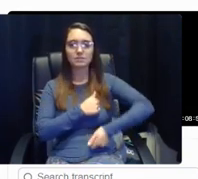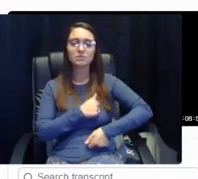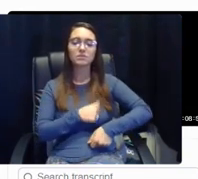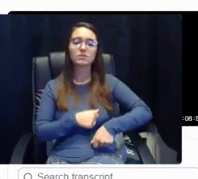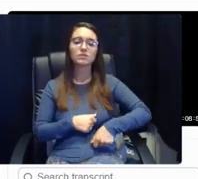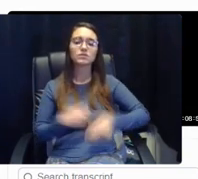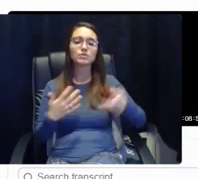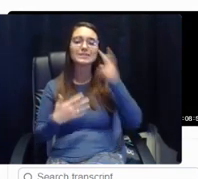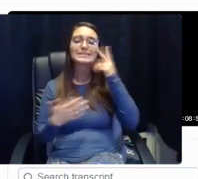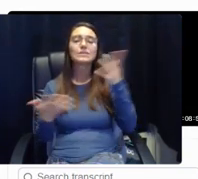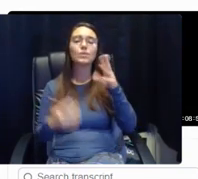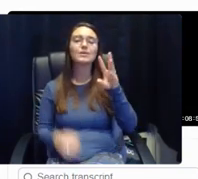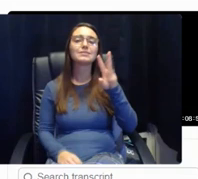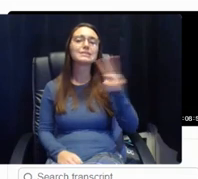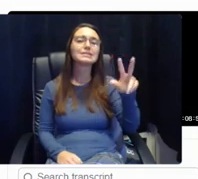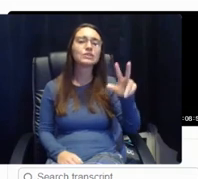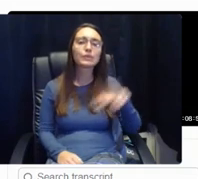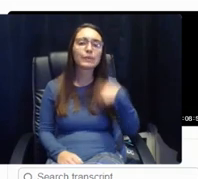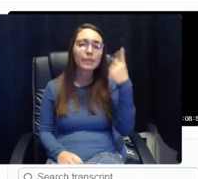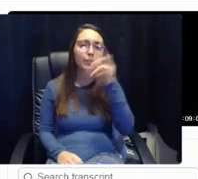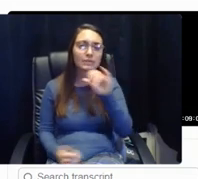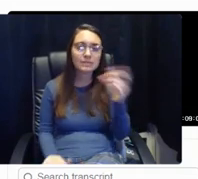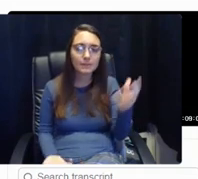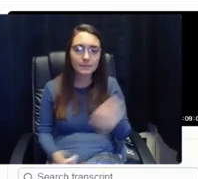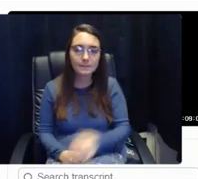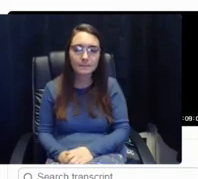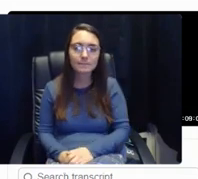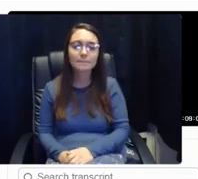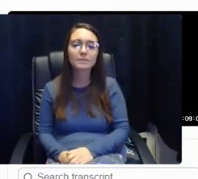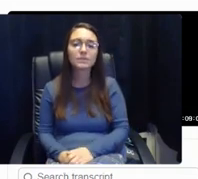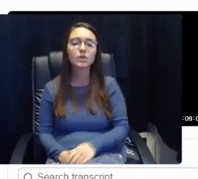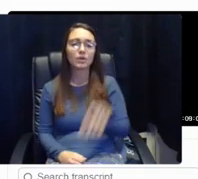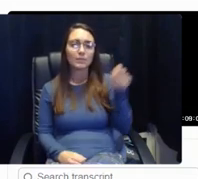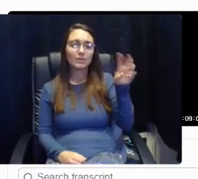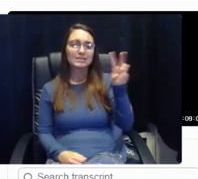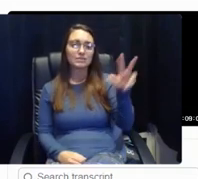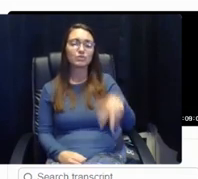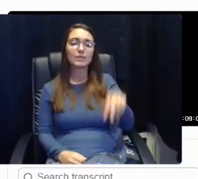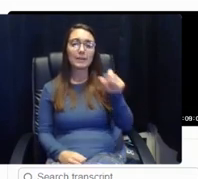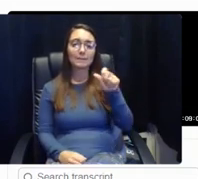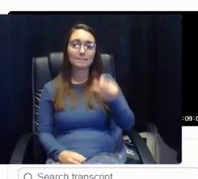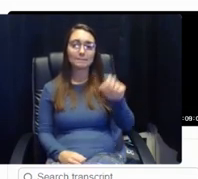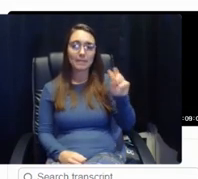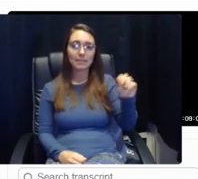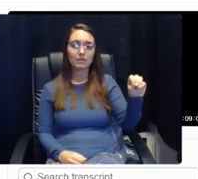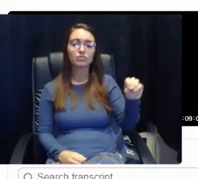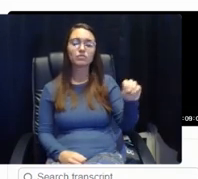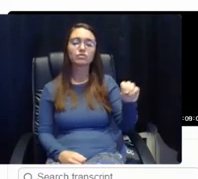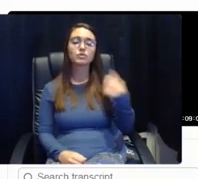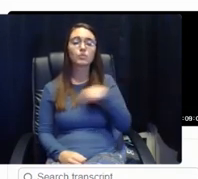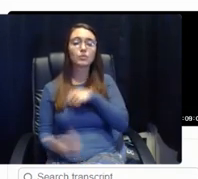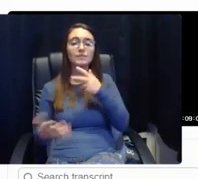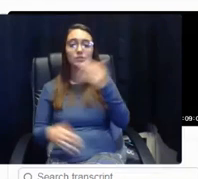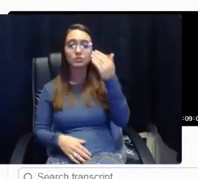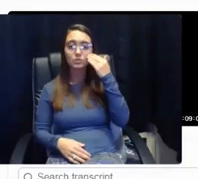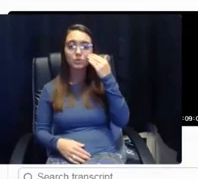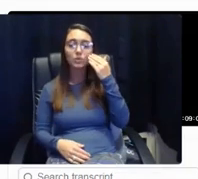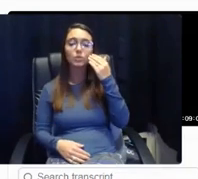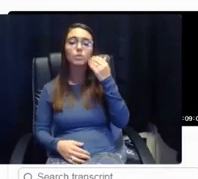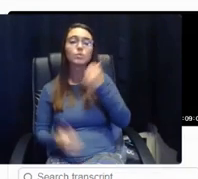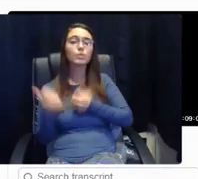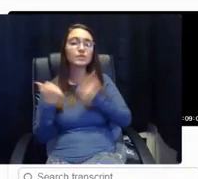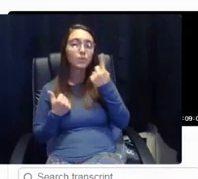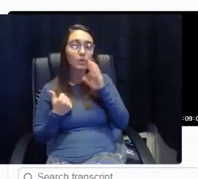what a 63 look like. Okay, so in a 63 milliliter, we know which gonna be